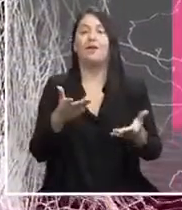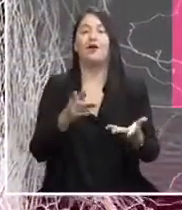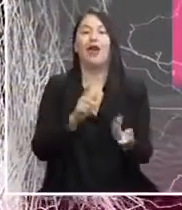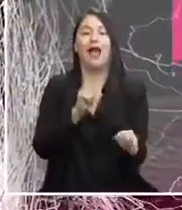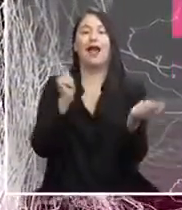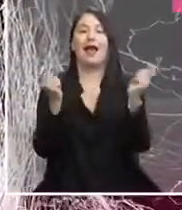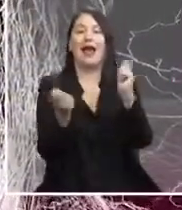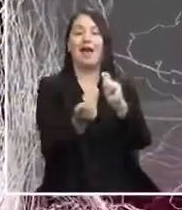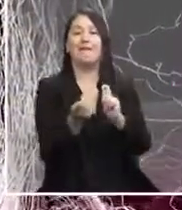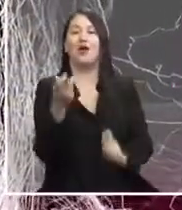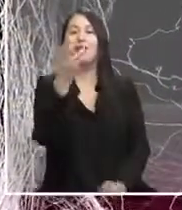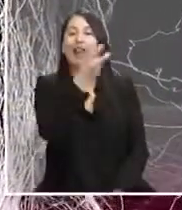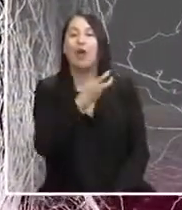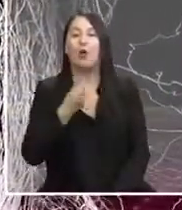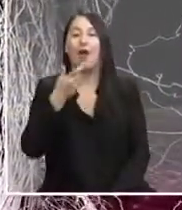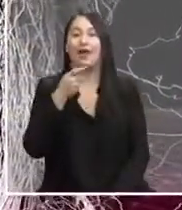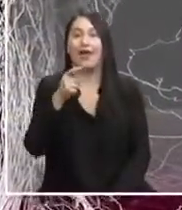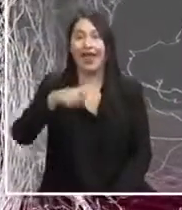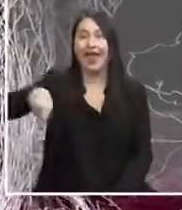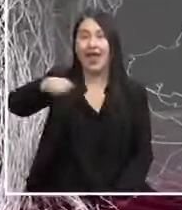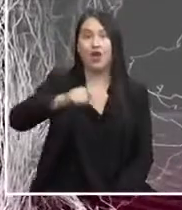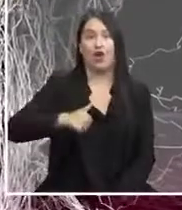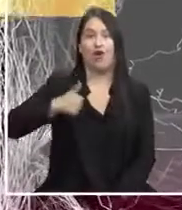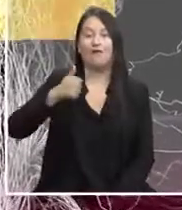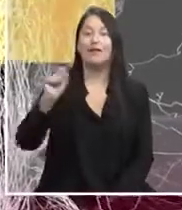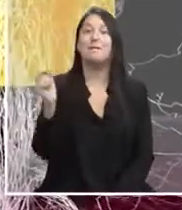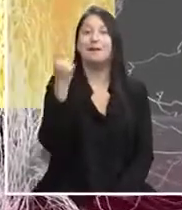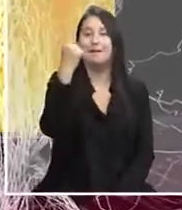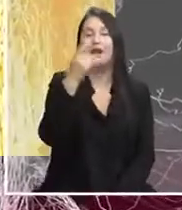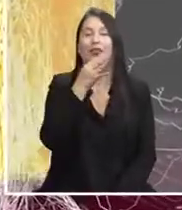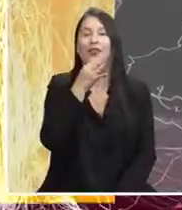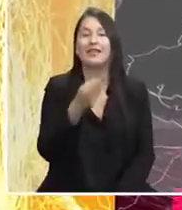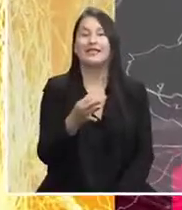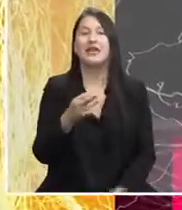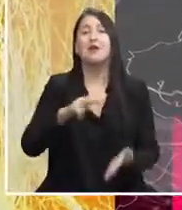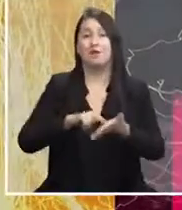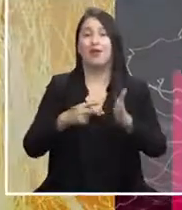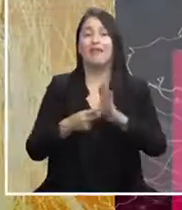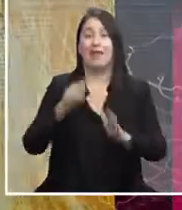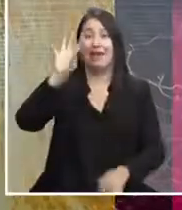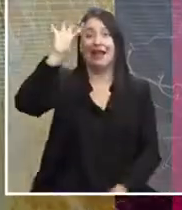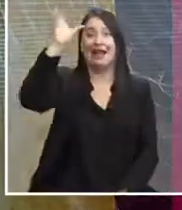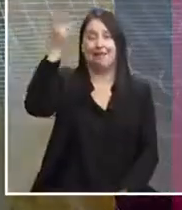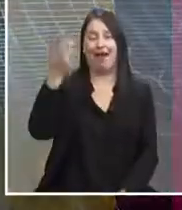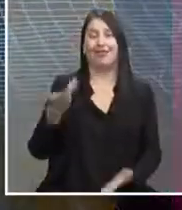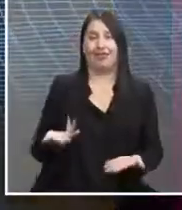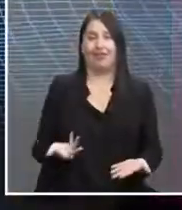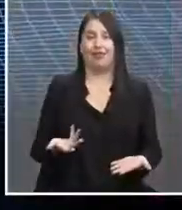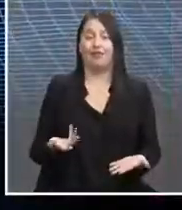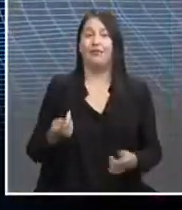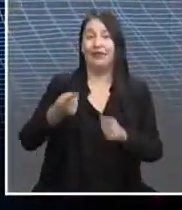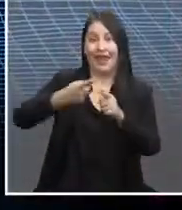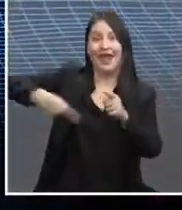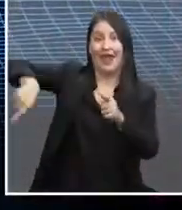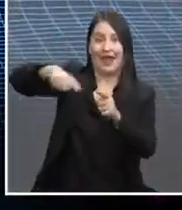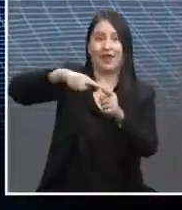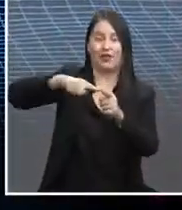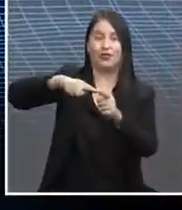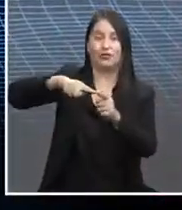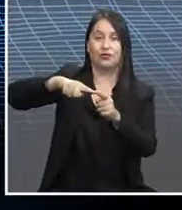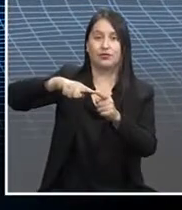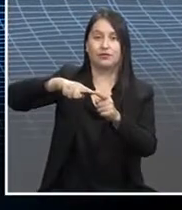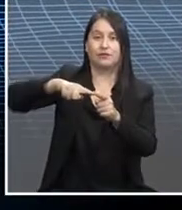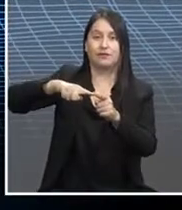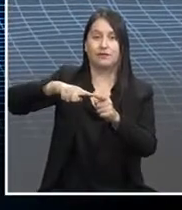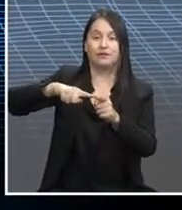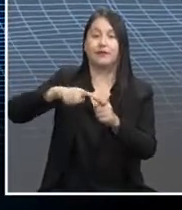the climate problem in this way, that they felt it was an emergency to stop this problem that we have known about since